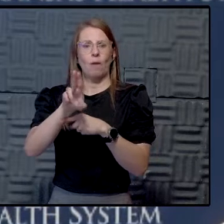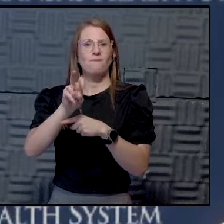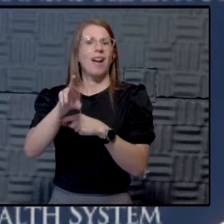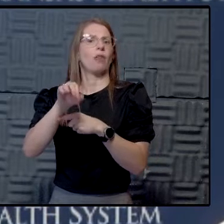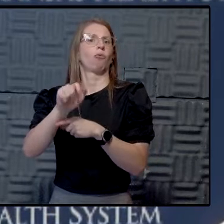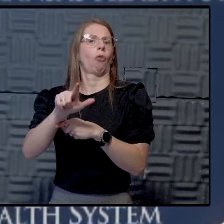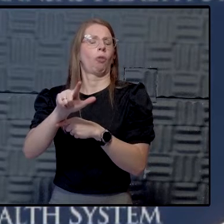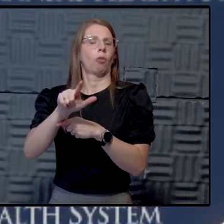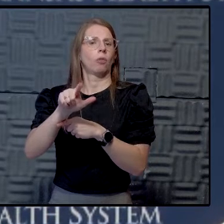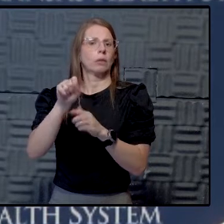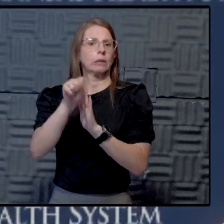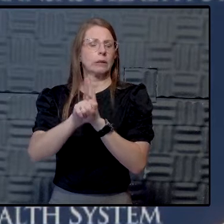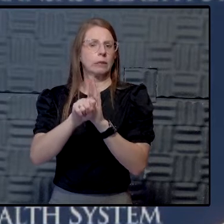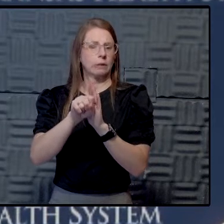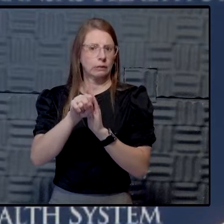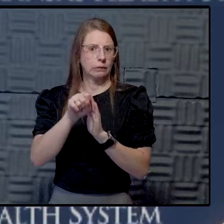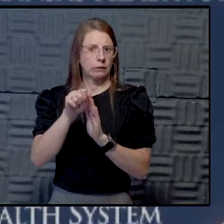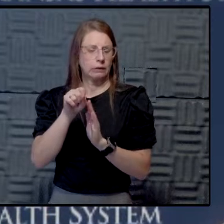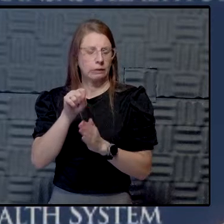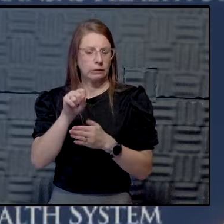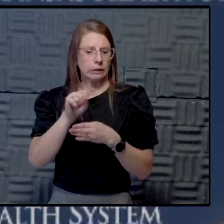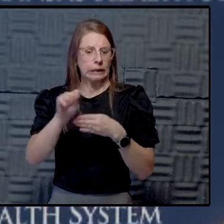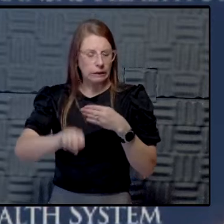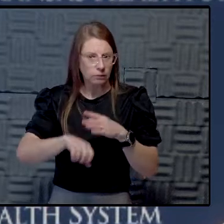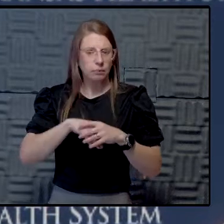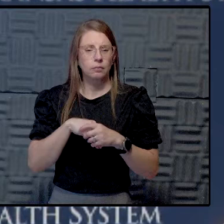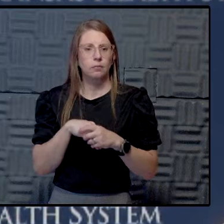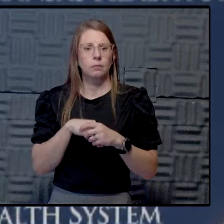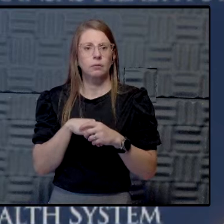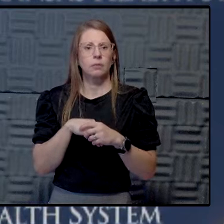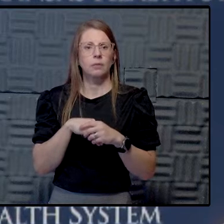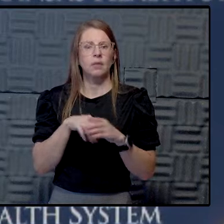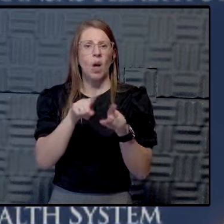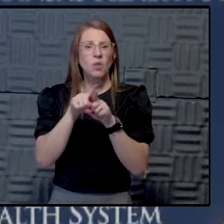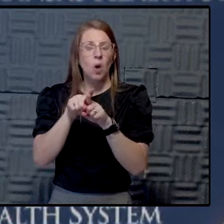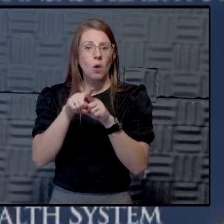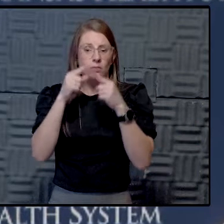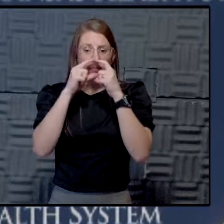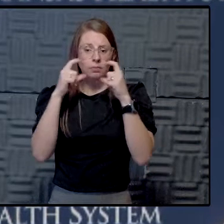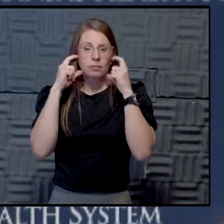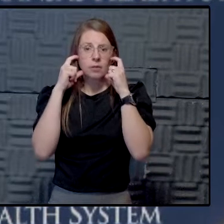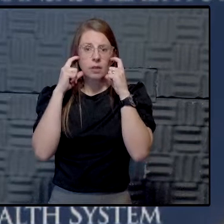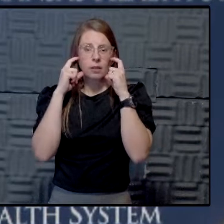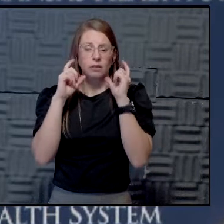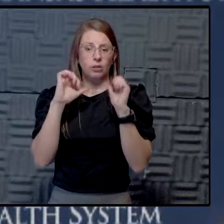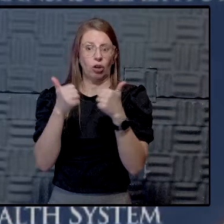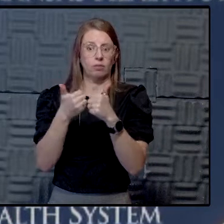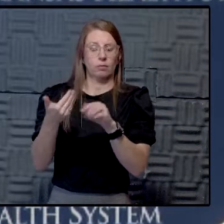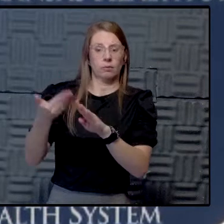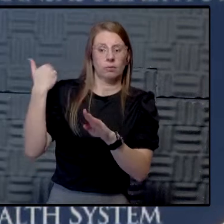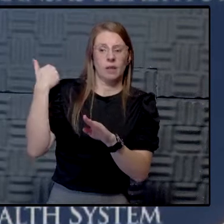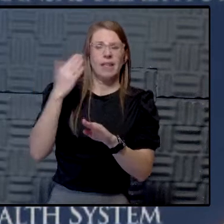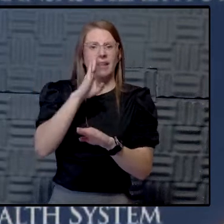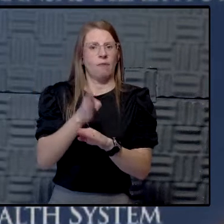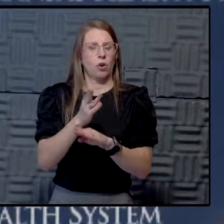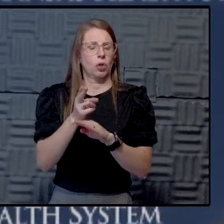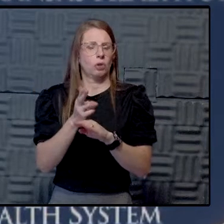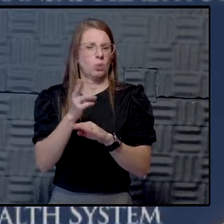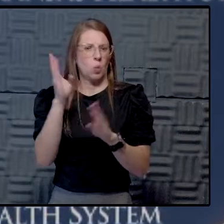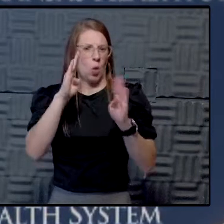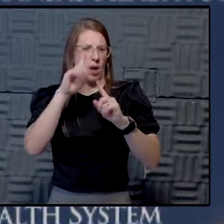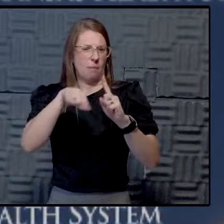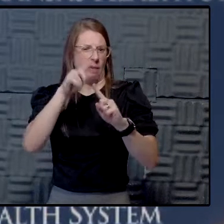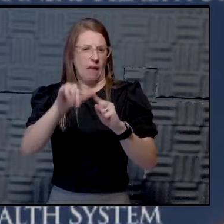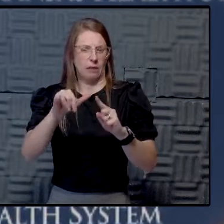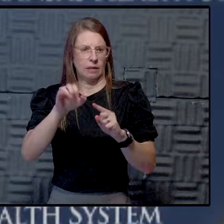seasons, and masking the patient was always kind of challenging. Historically, we never really worried about that in the EMS realm. It was